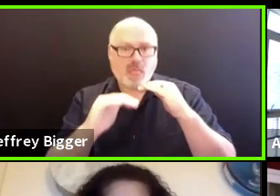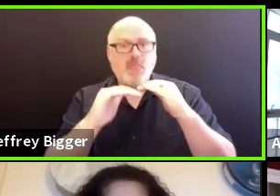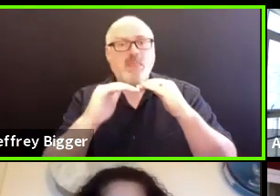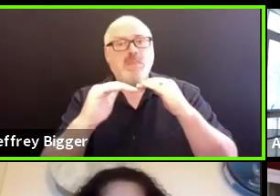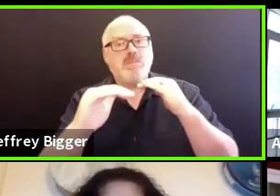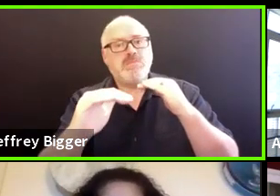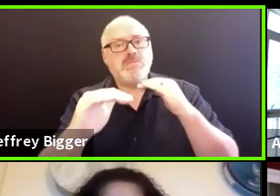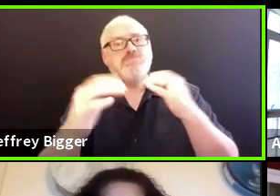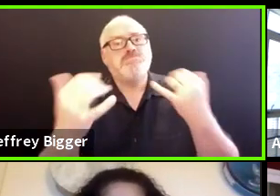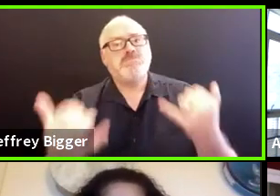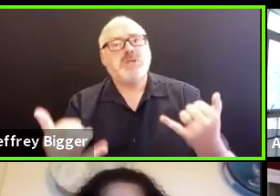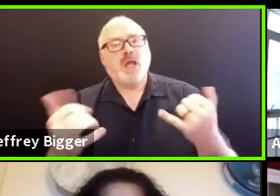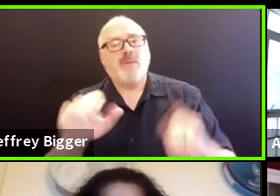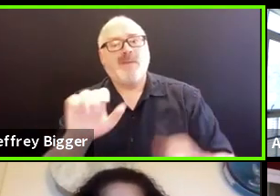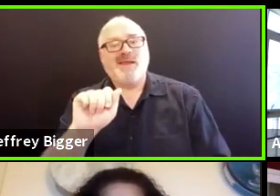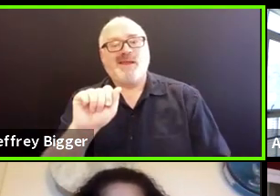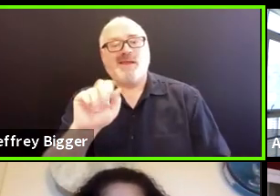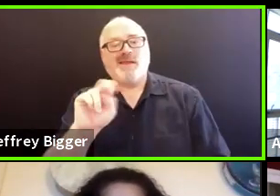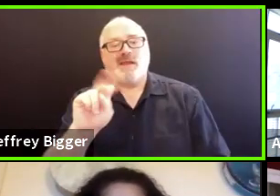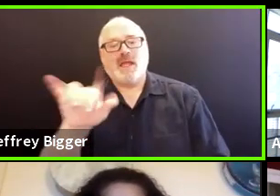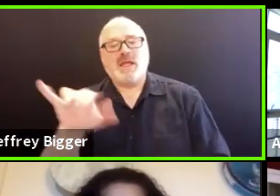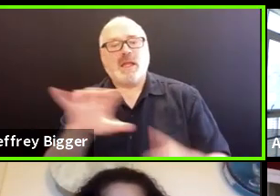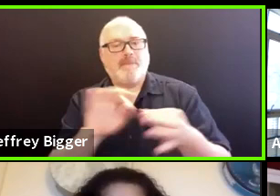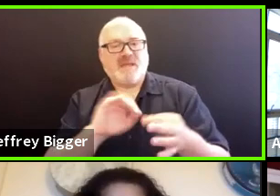Andy indicated in his president's